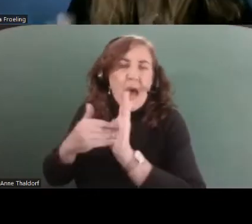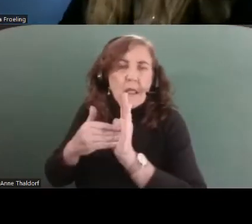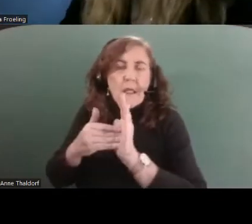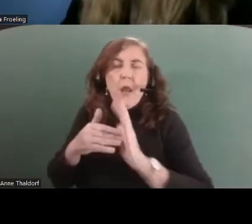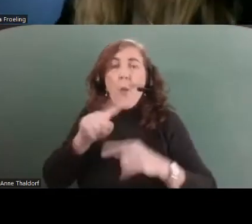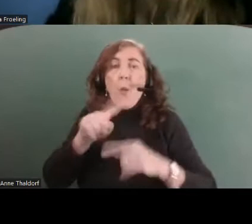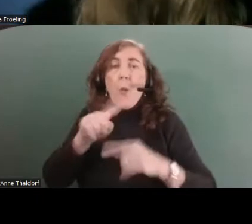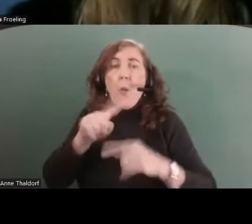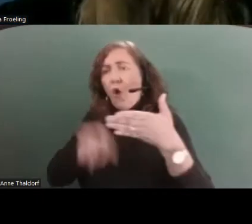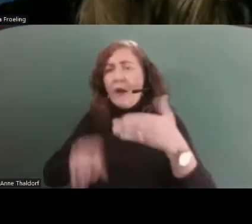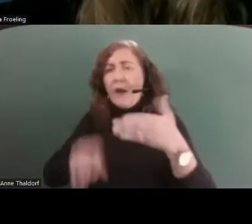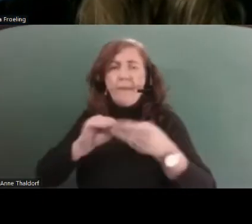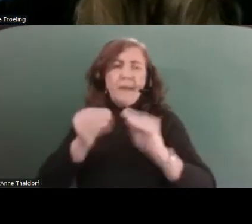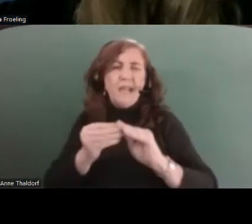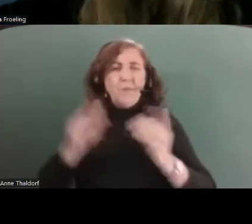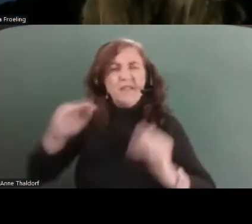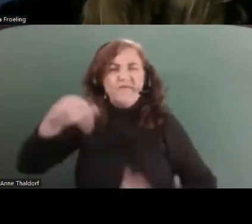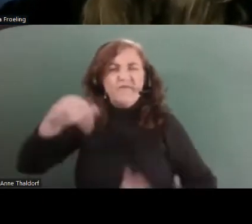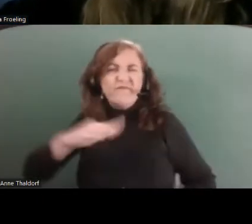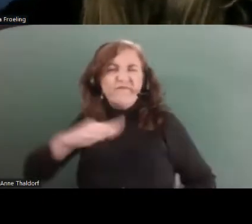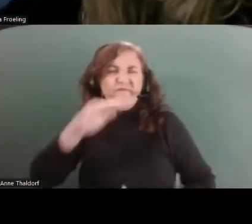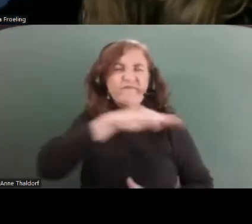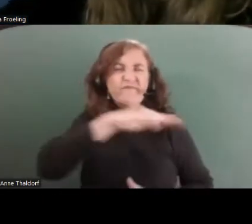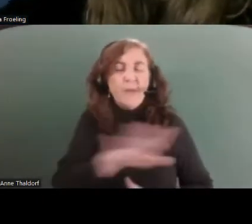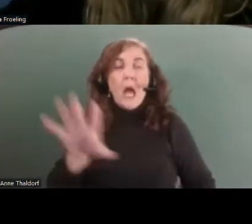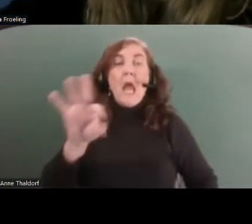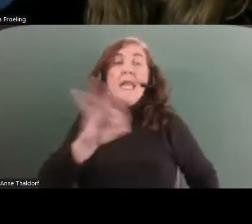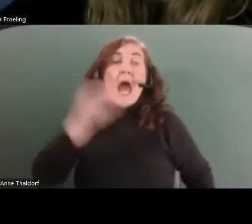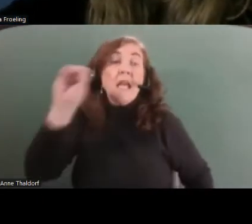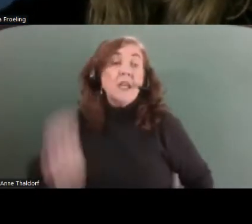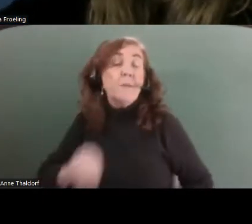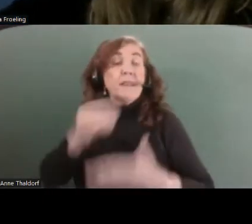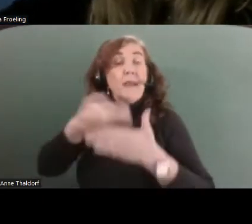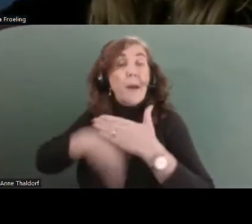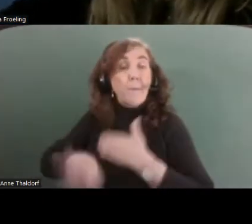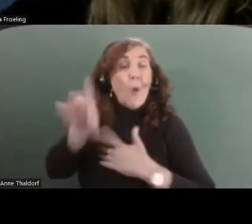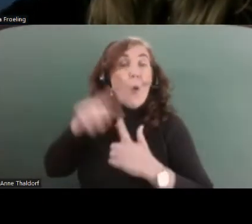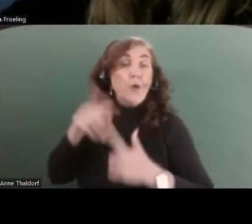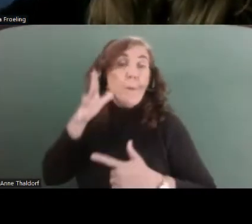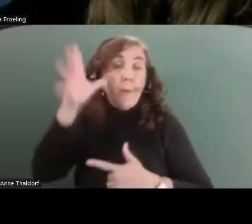bit different. But 90% of these babies are born to hearing parents.